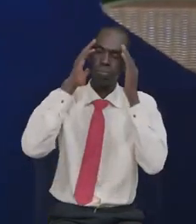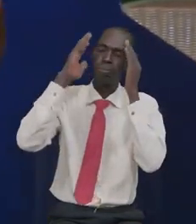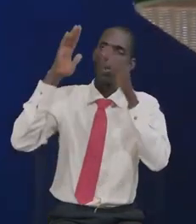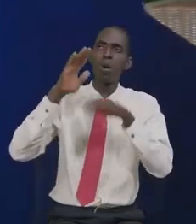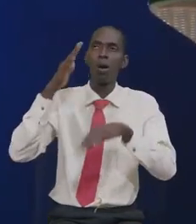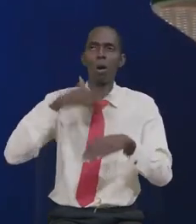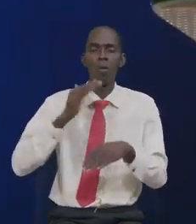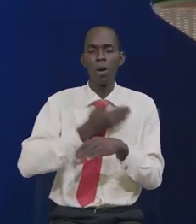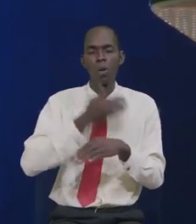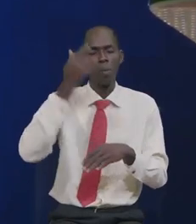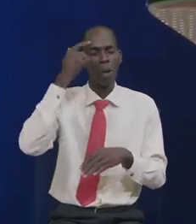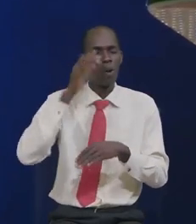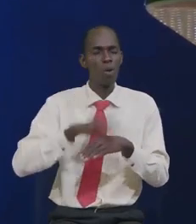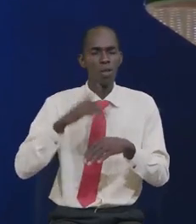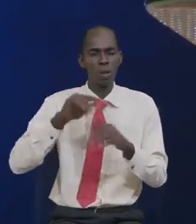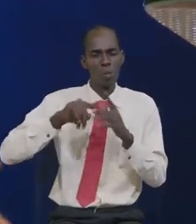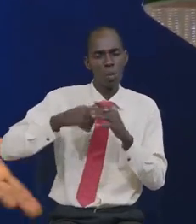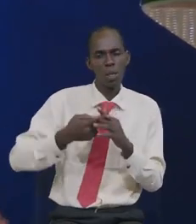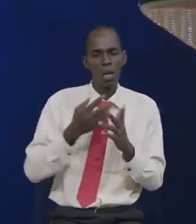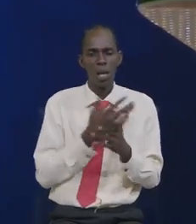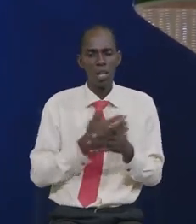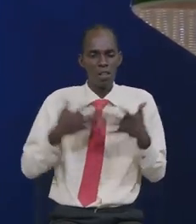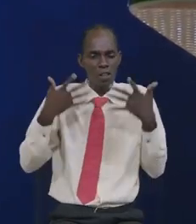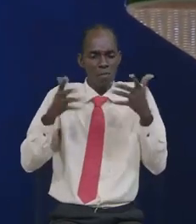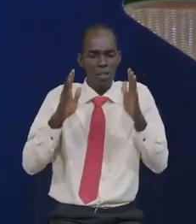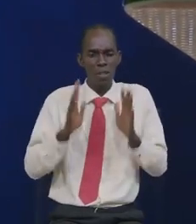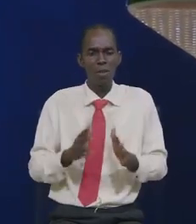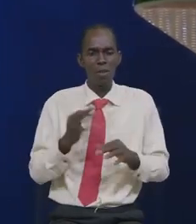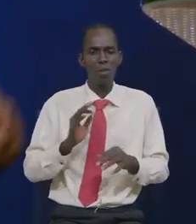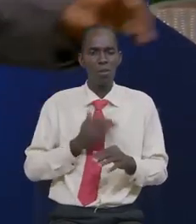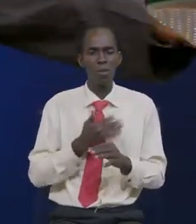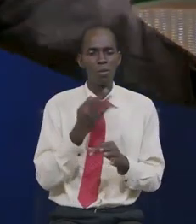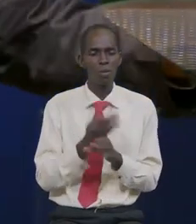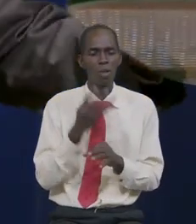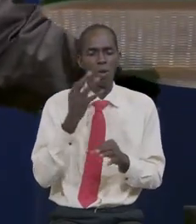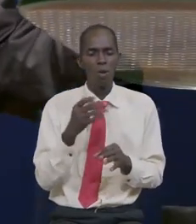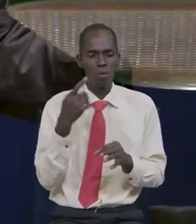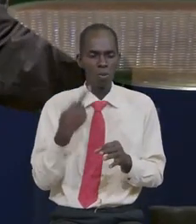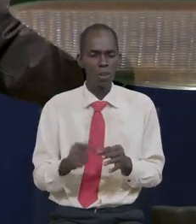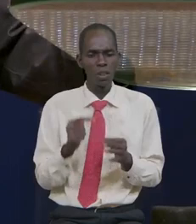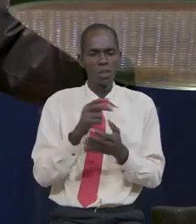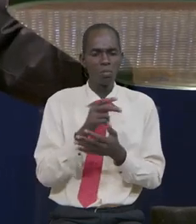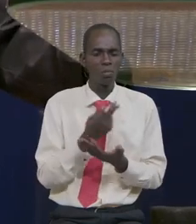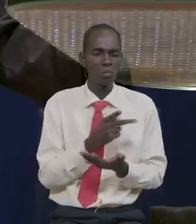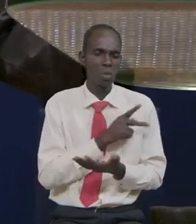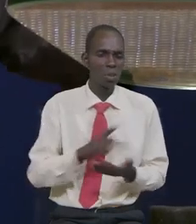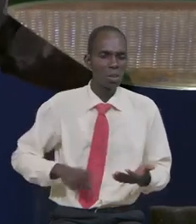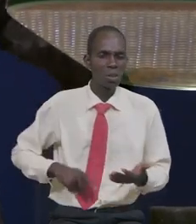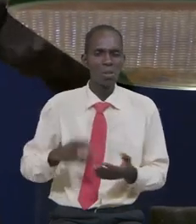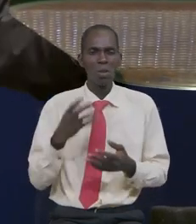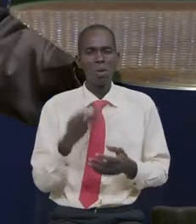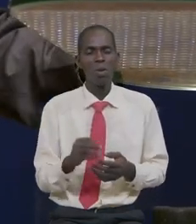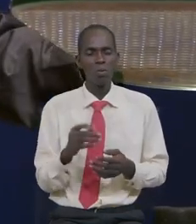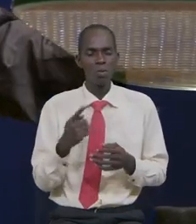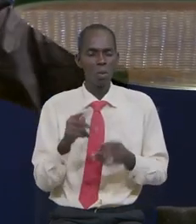and the finisher of our faith, on the King of the righteous, of the King that God Himself has